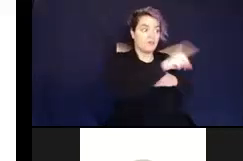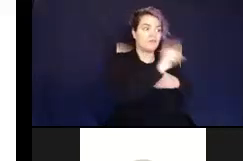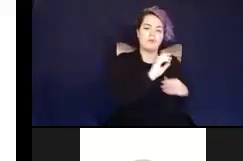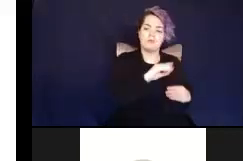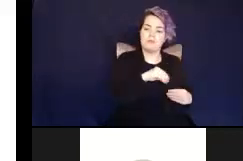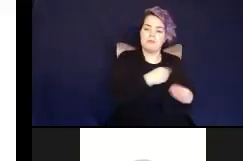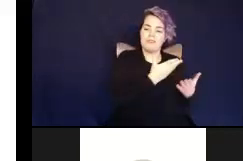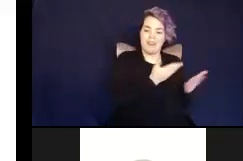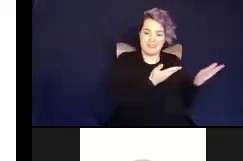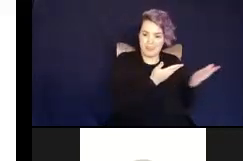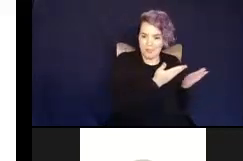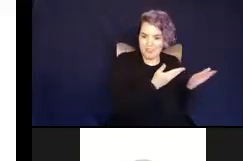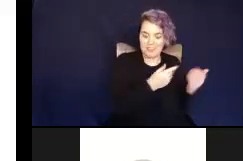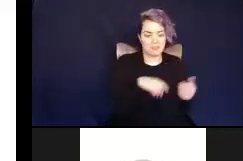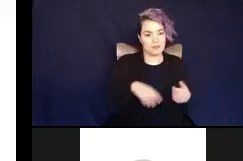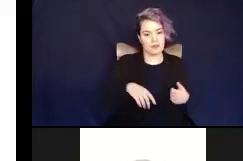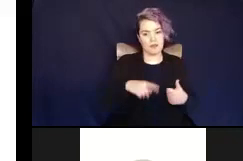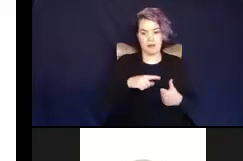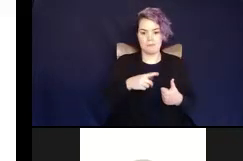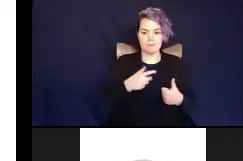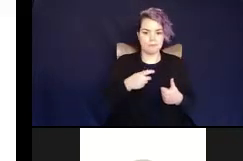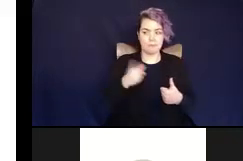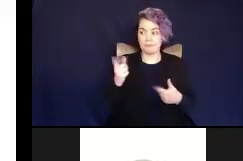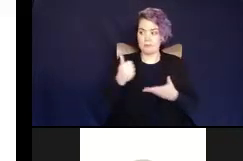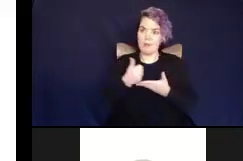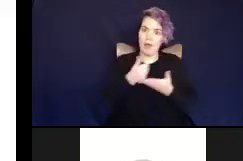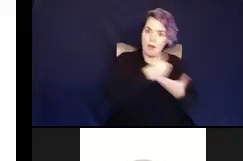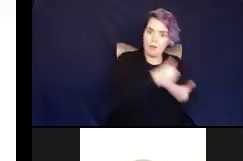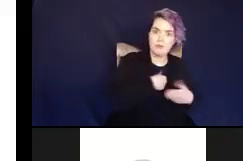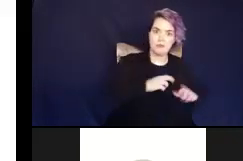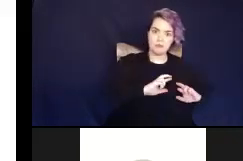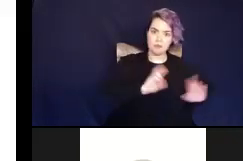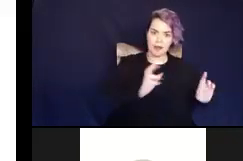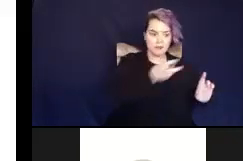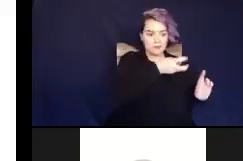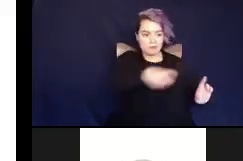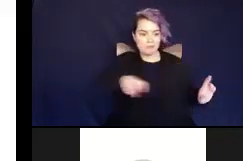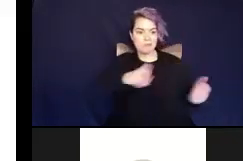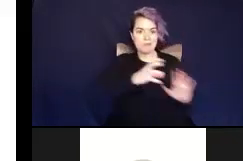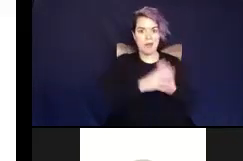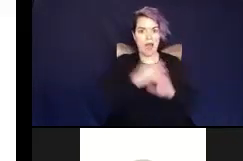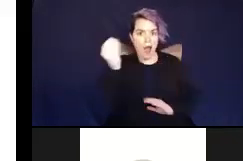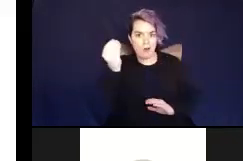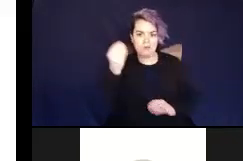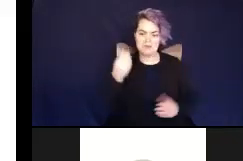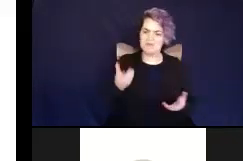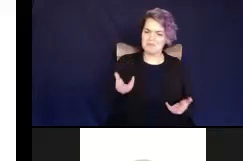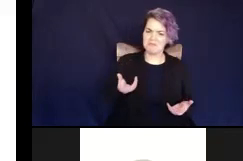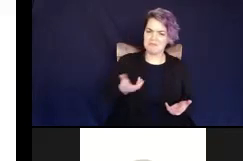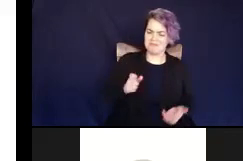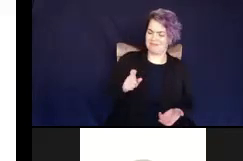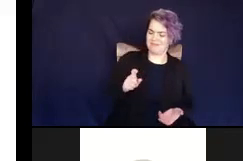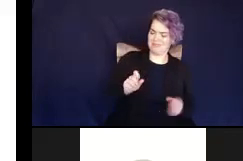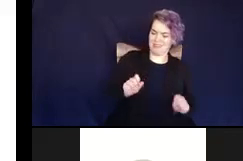would include, I would say, helping people get out. And so they ought to be able to do that.